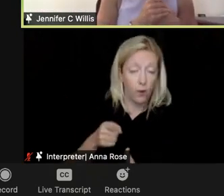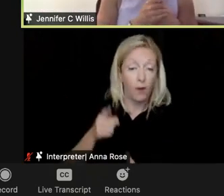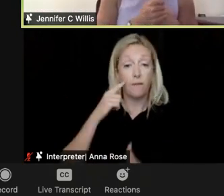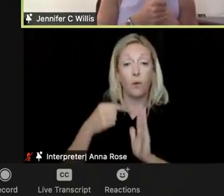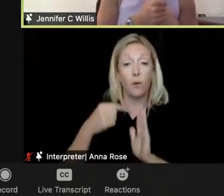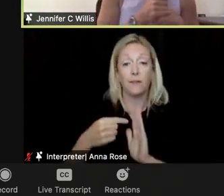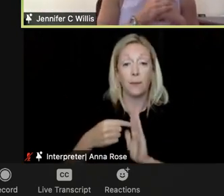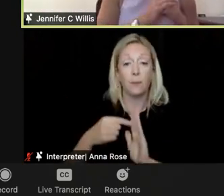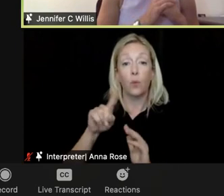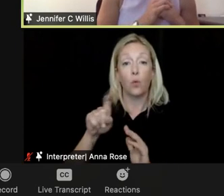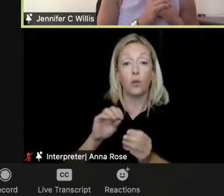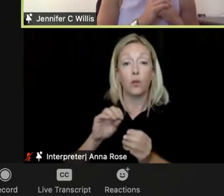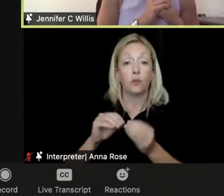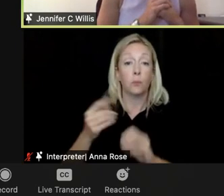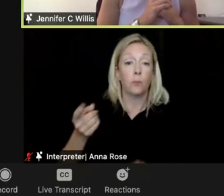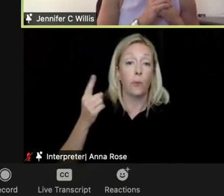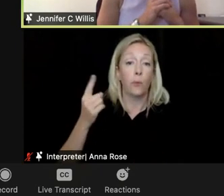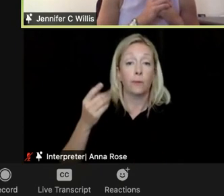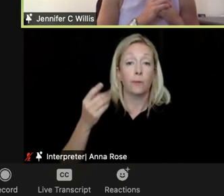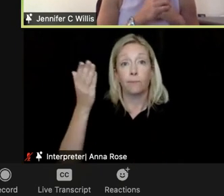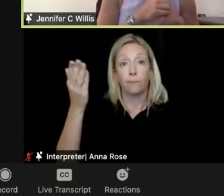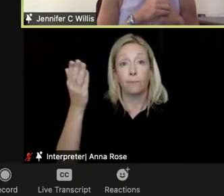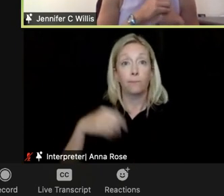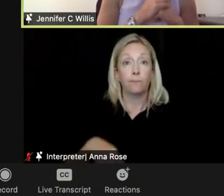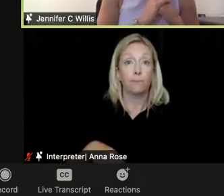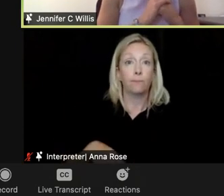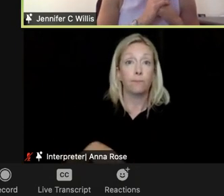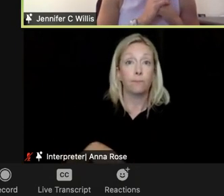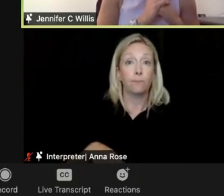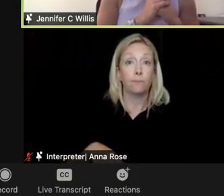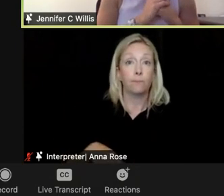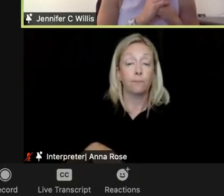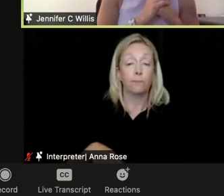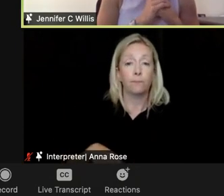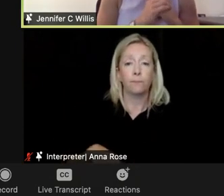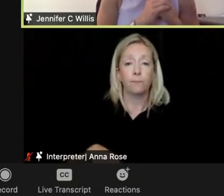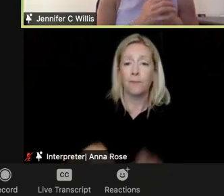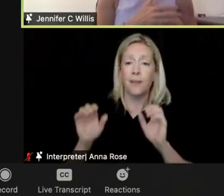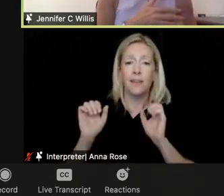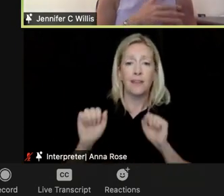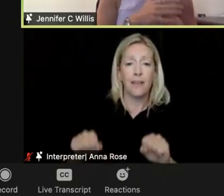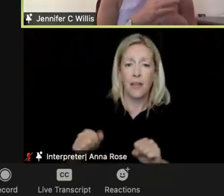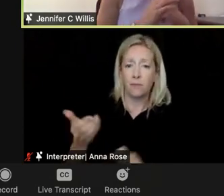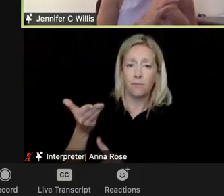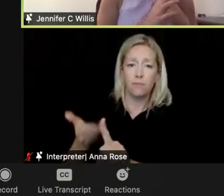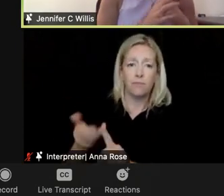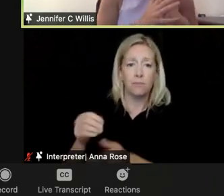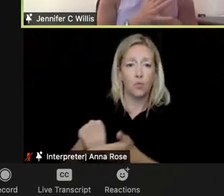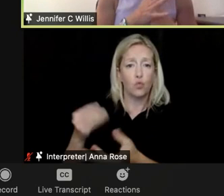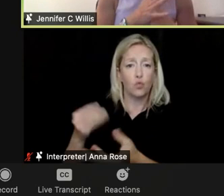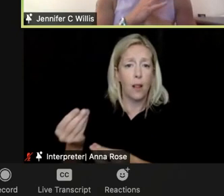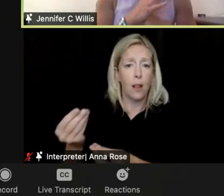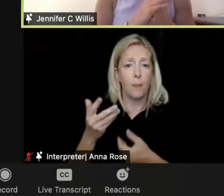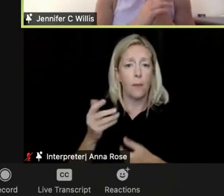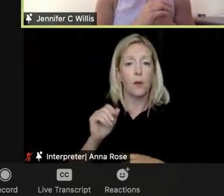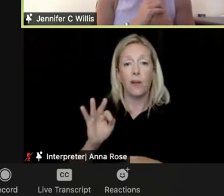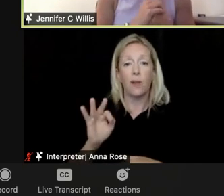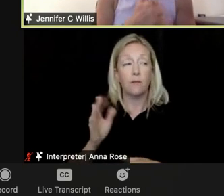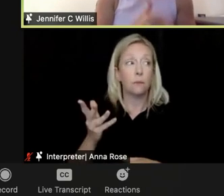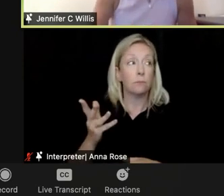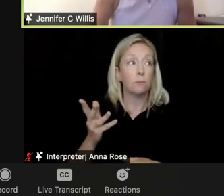first one is, do I know that my student, can they let me know if they are uncomfortable